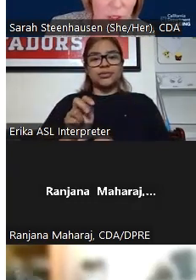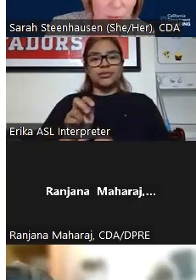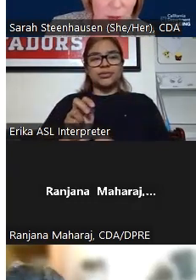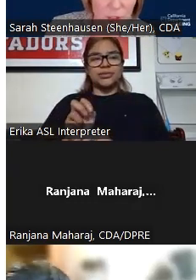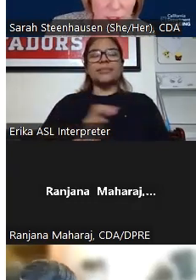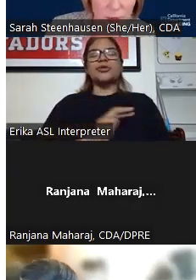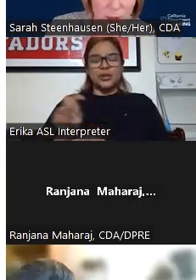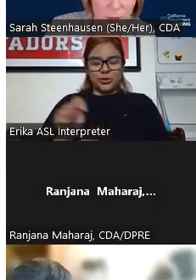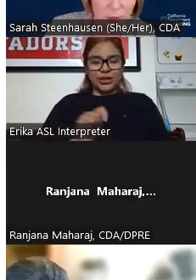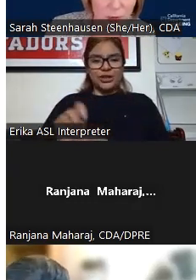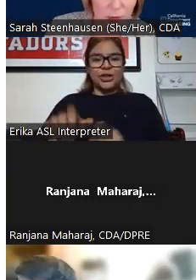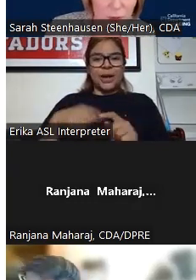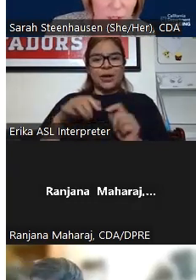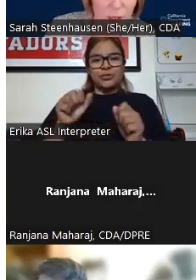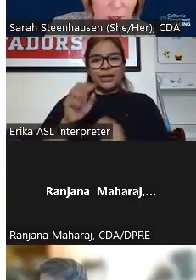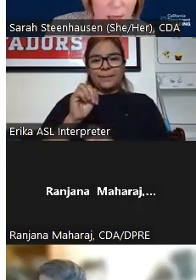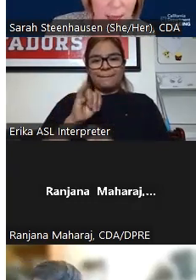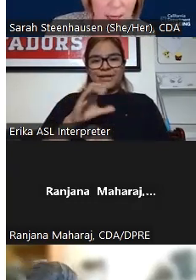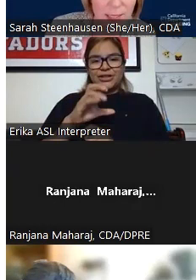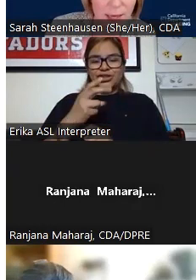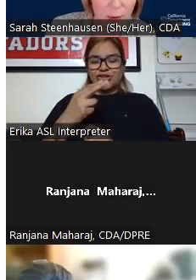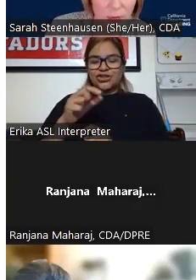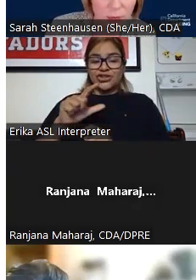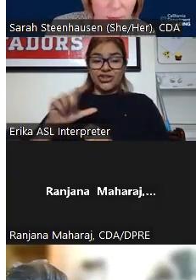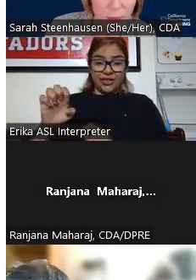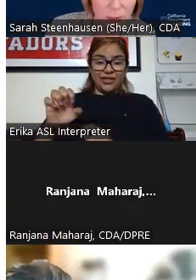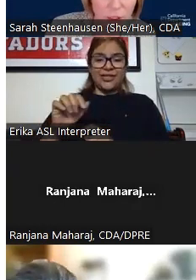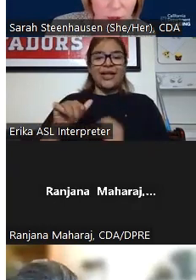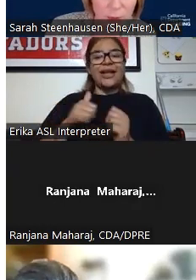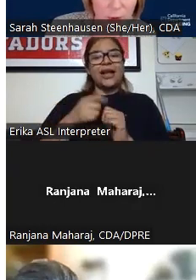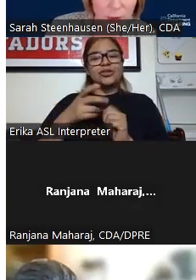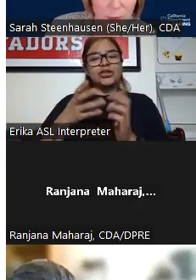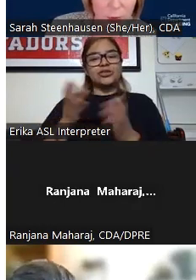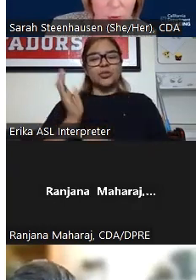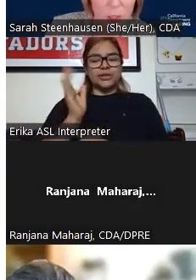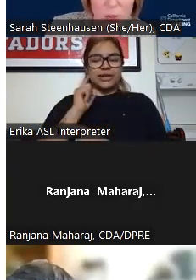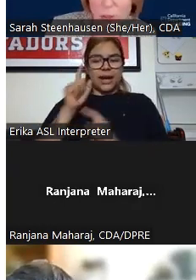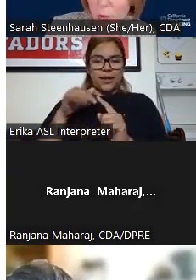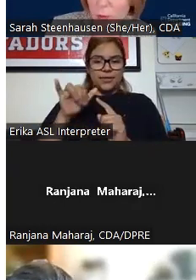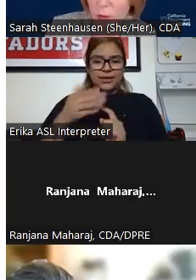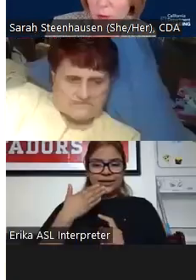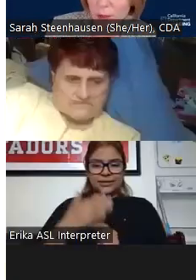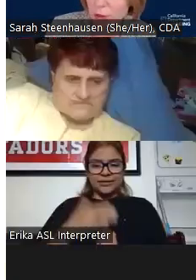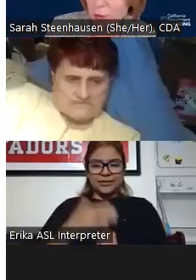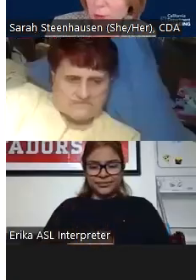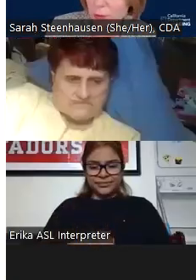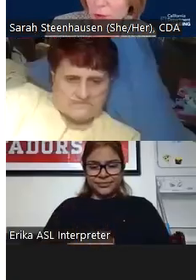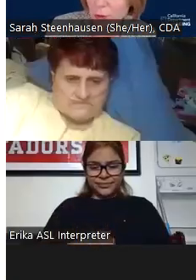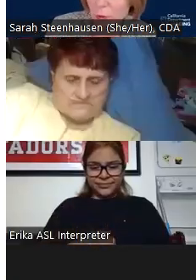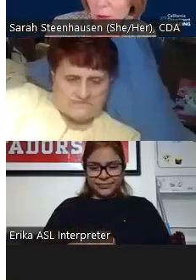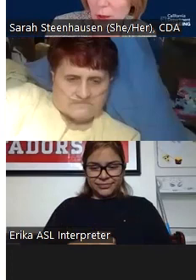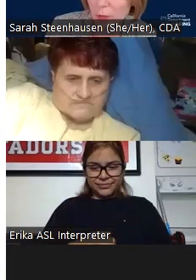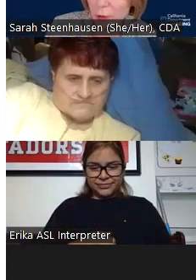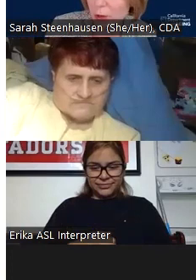is chaired by Michelle Rousey. Thank you, Michelle. And the housing subcommittee chaired by Marty Emoto. So we will turn to both of